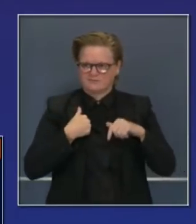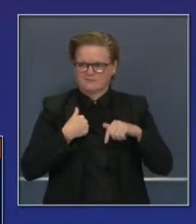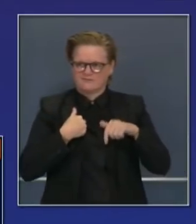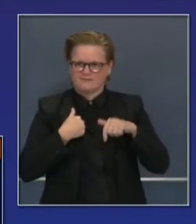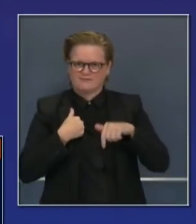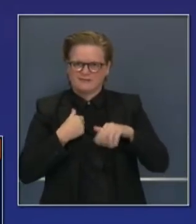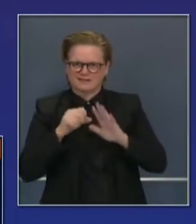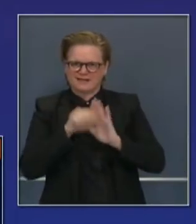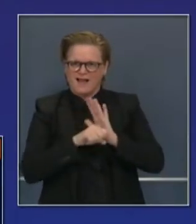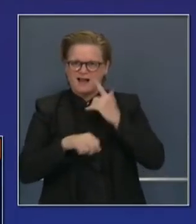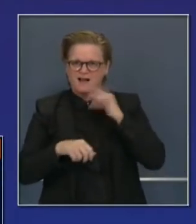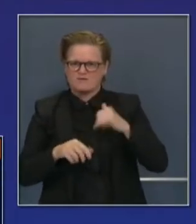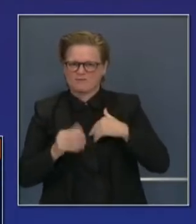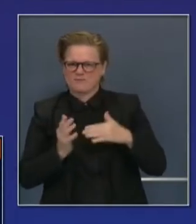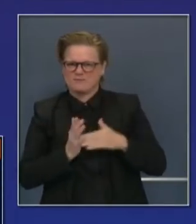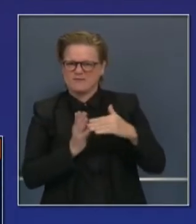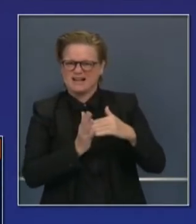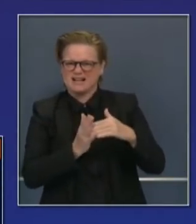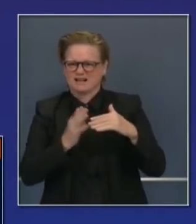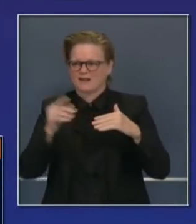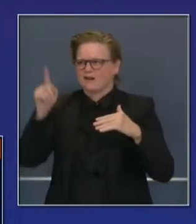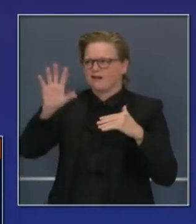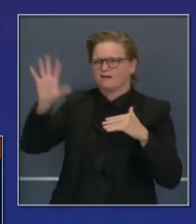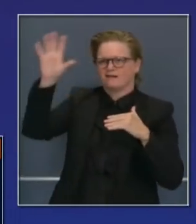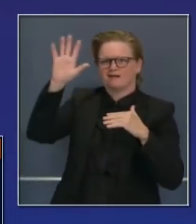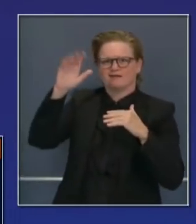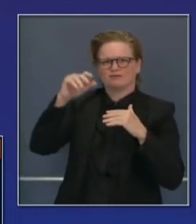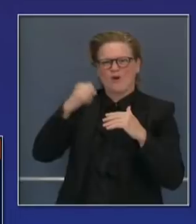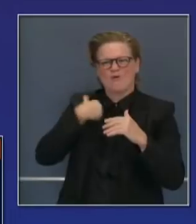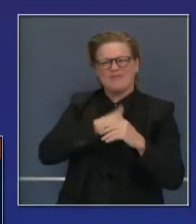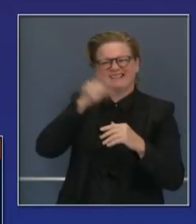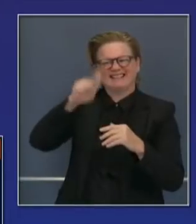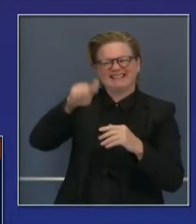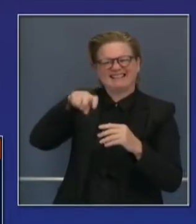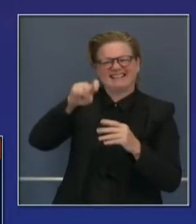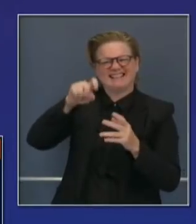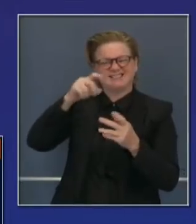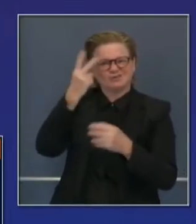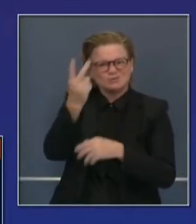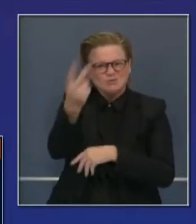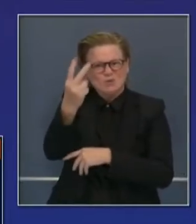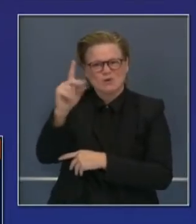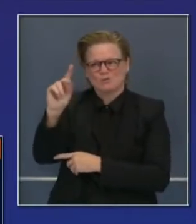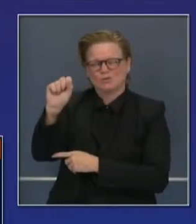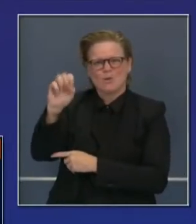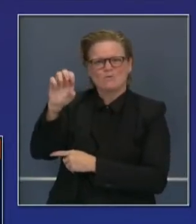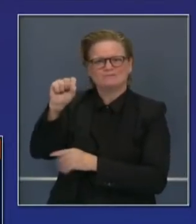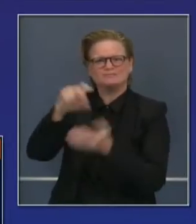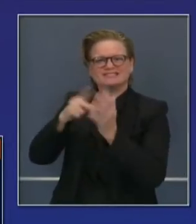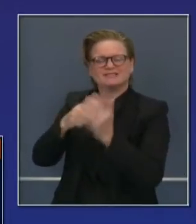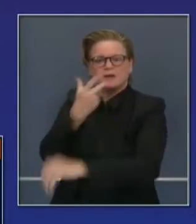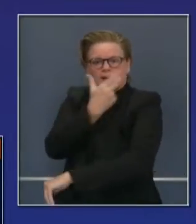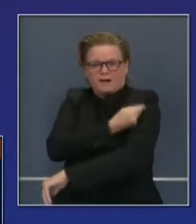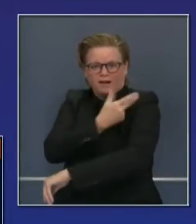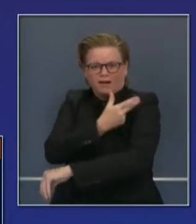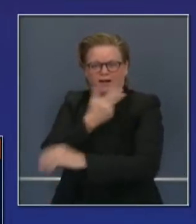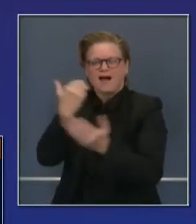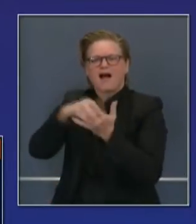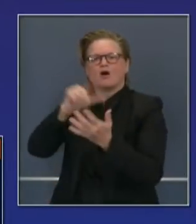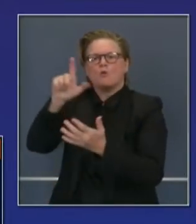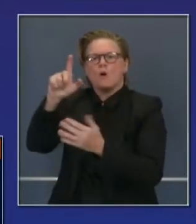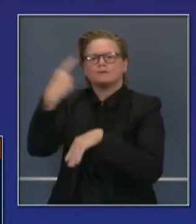doses of vaccine, it's doses. You need 2 doses. You can cut that in half in terms of the total number of people that actually will be